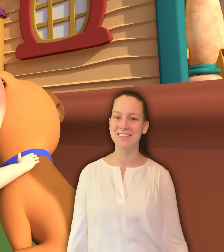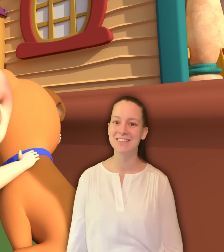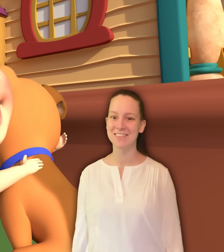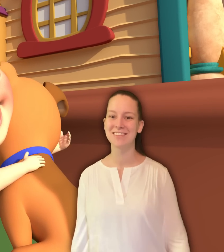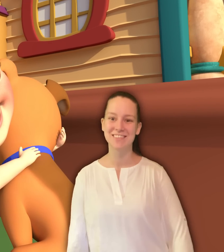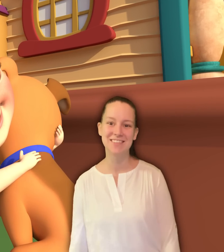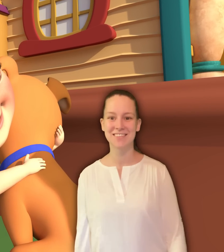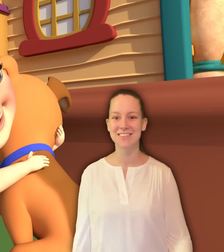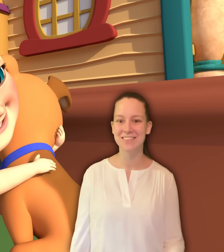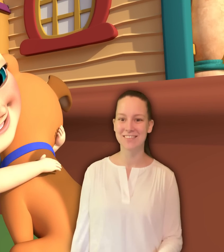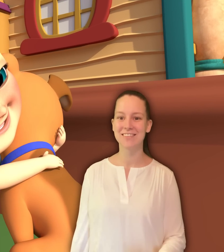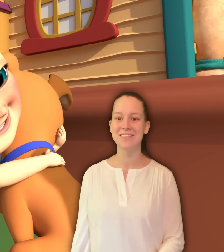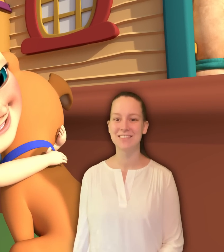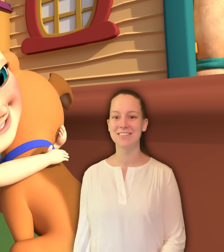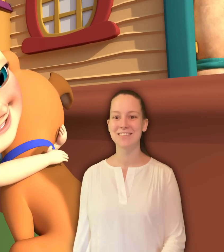puppy